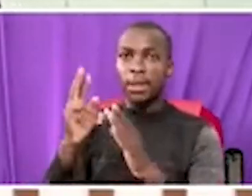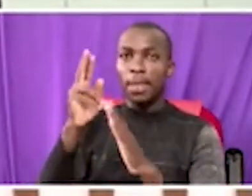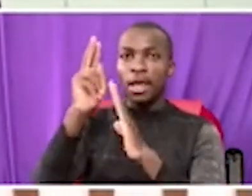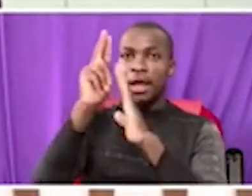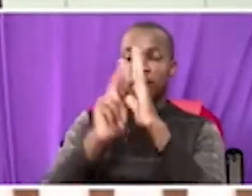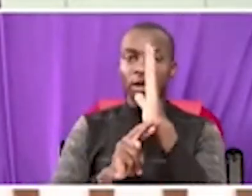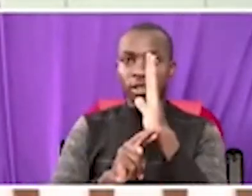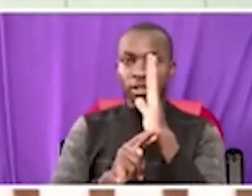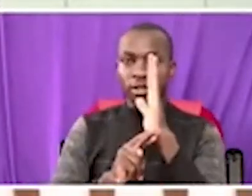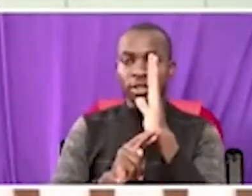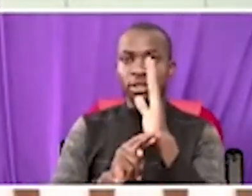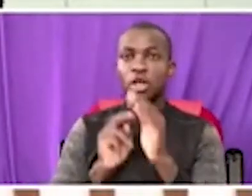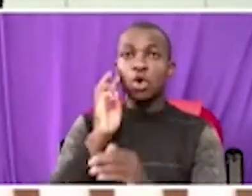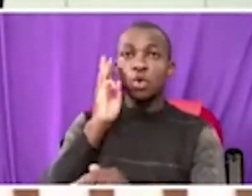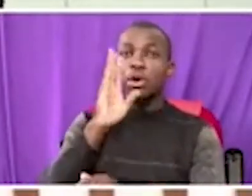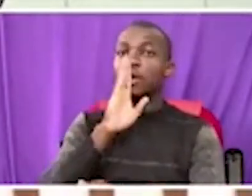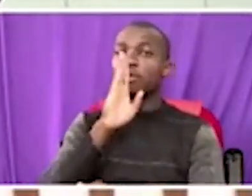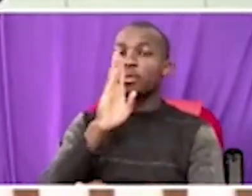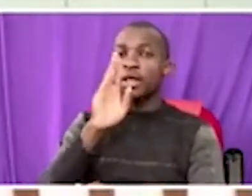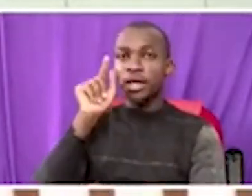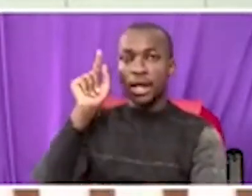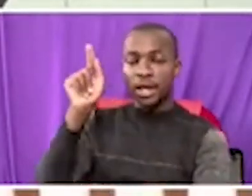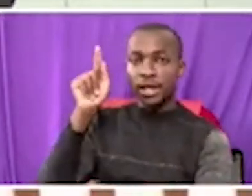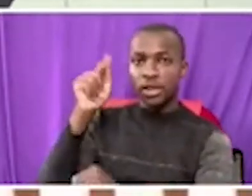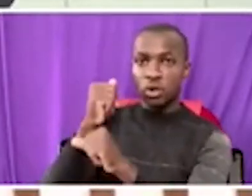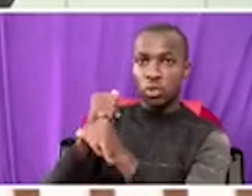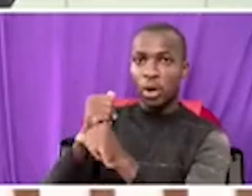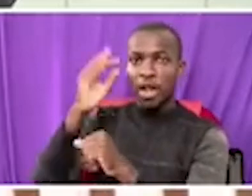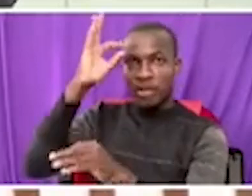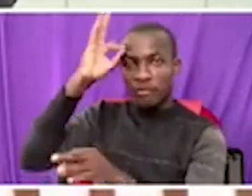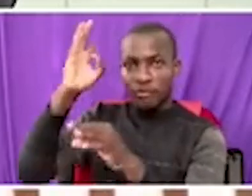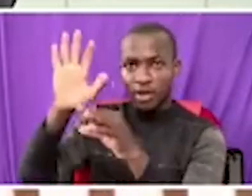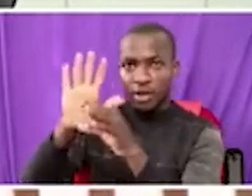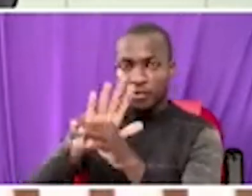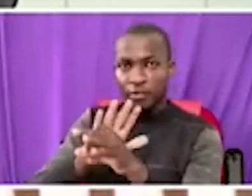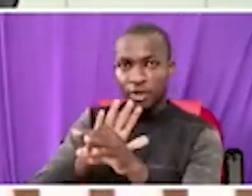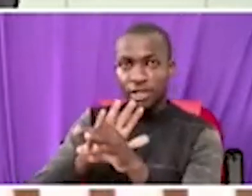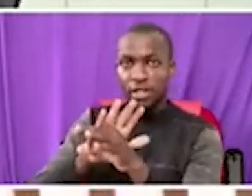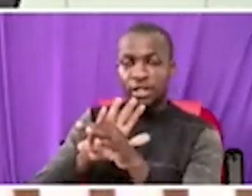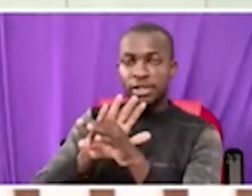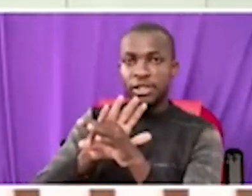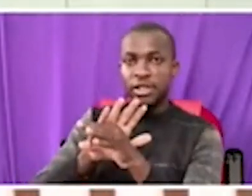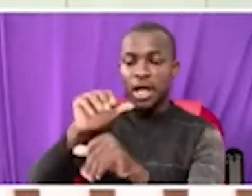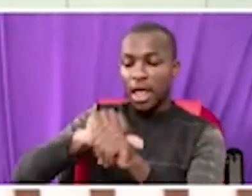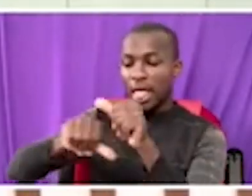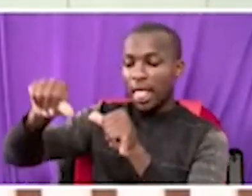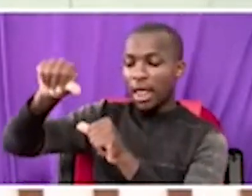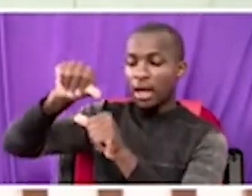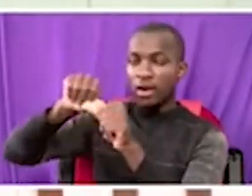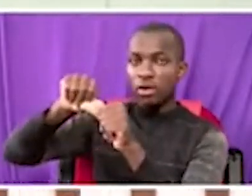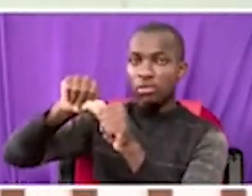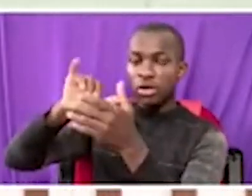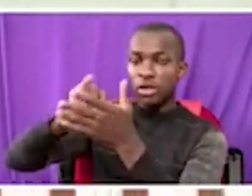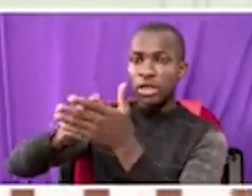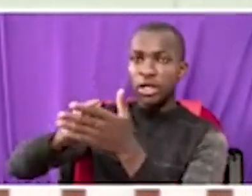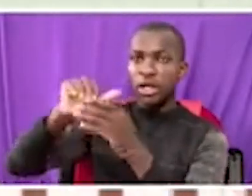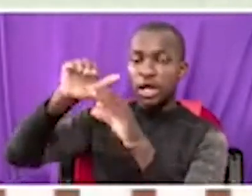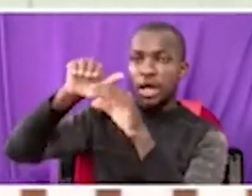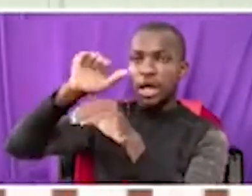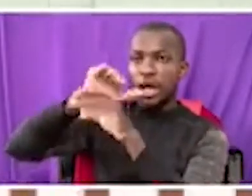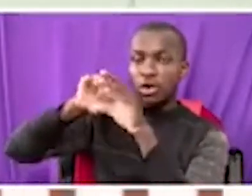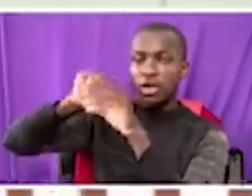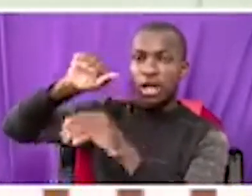Righteousness will be his belt. Faithfulness, the sash around his waist. It's coming hot on the heels of